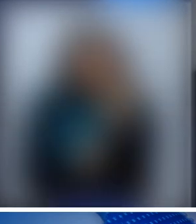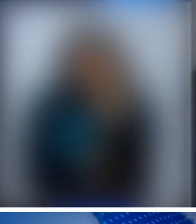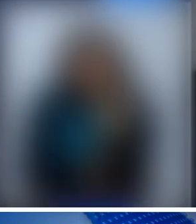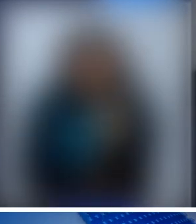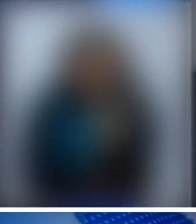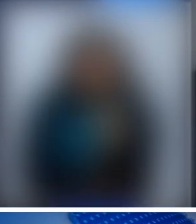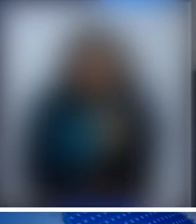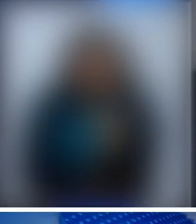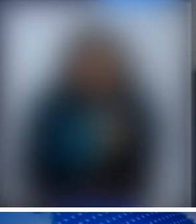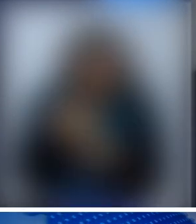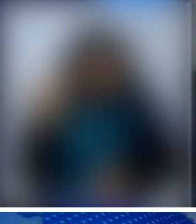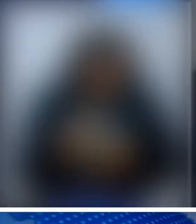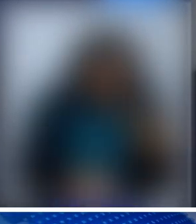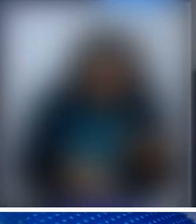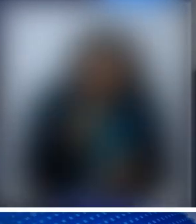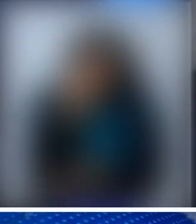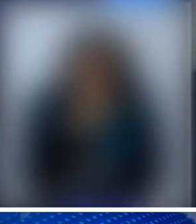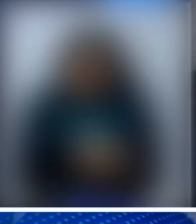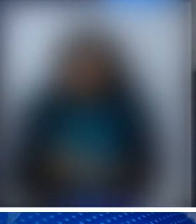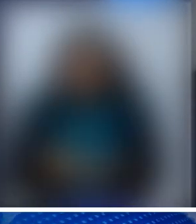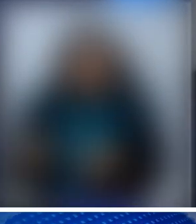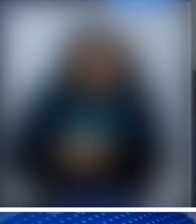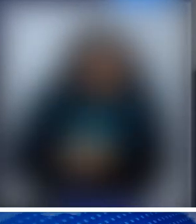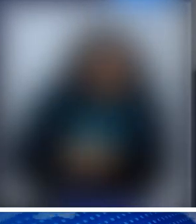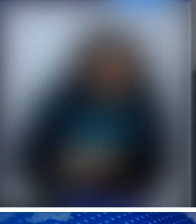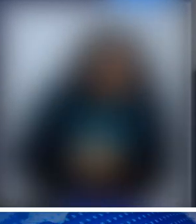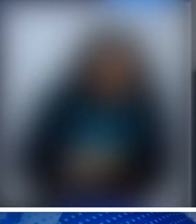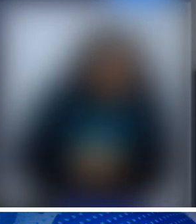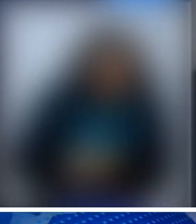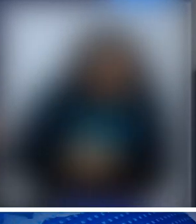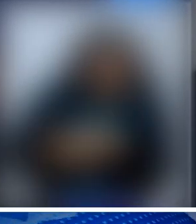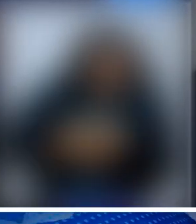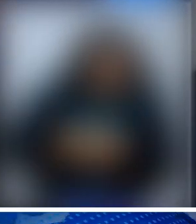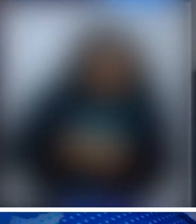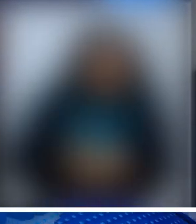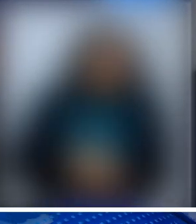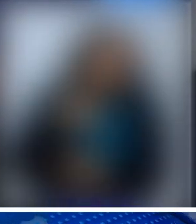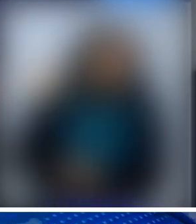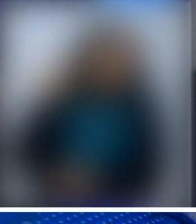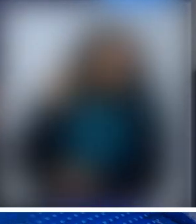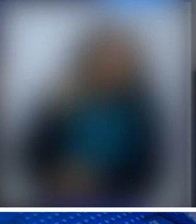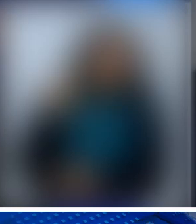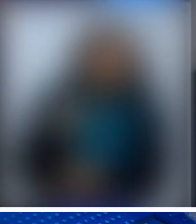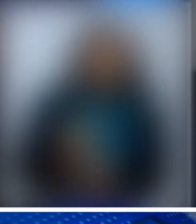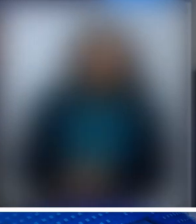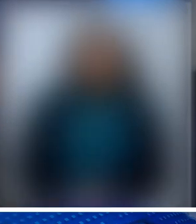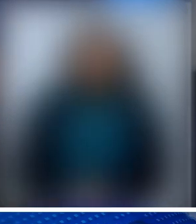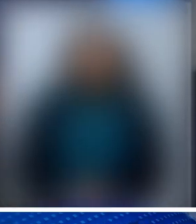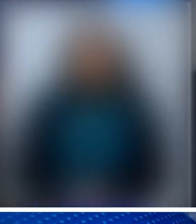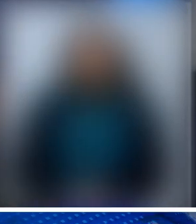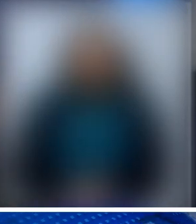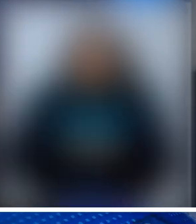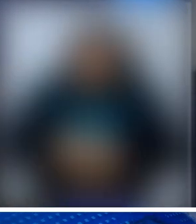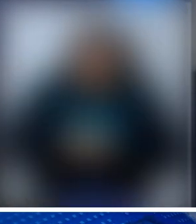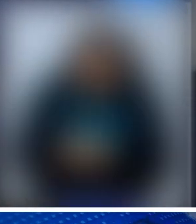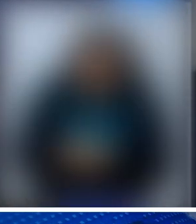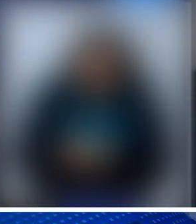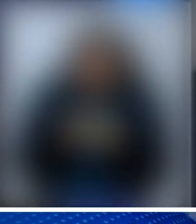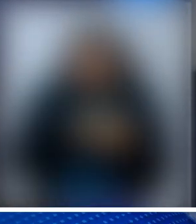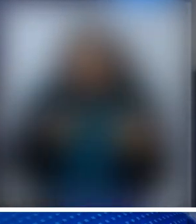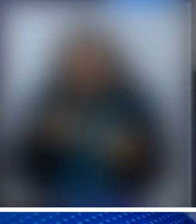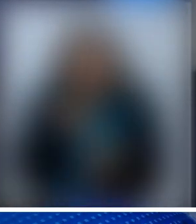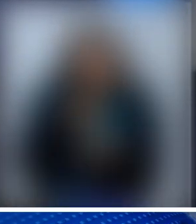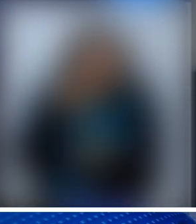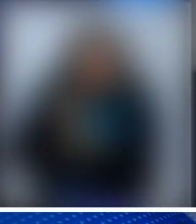The household, how they were selected, basically we used a random sampling from